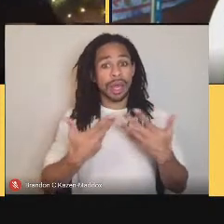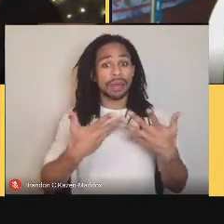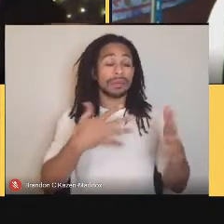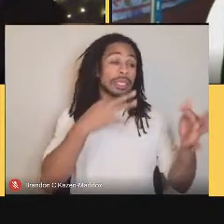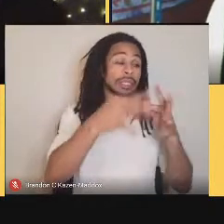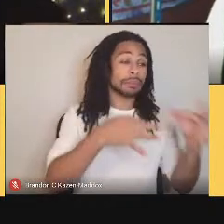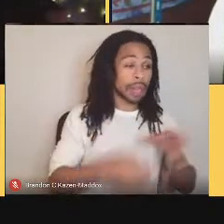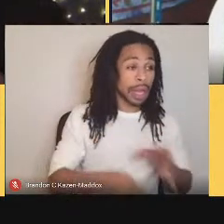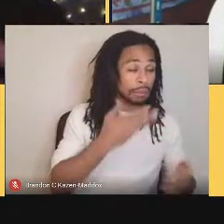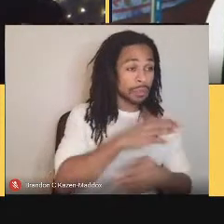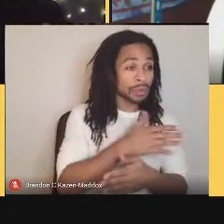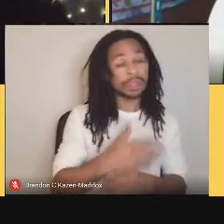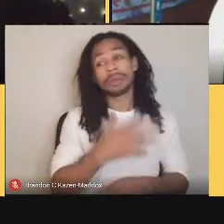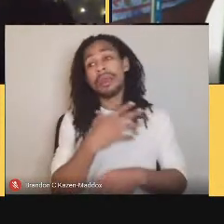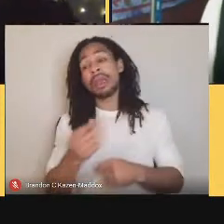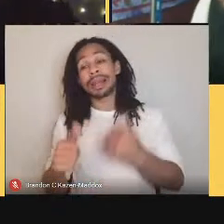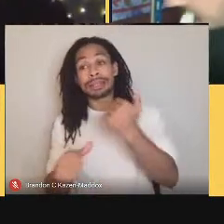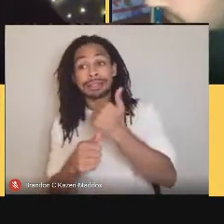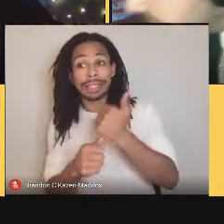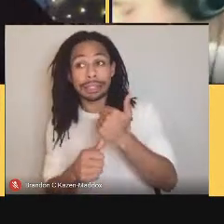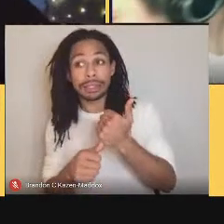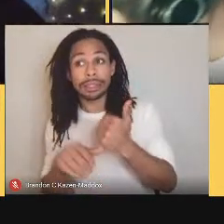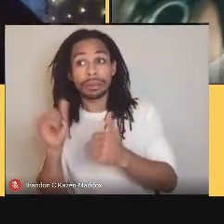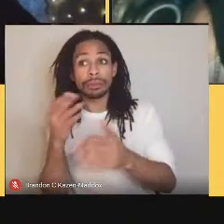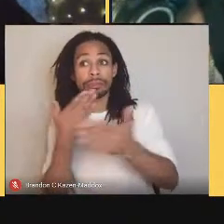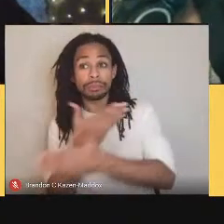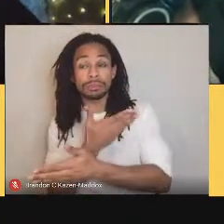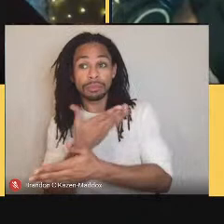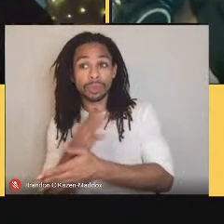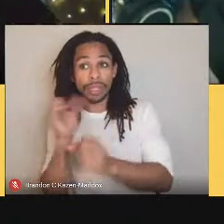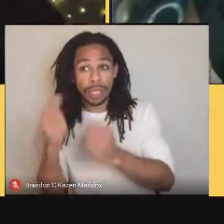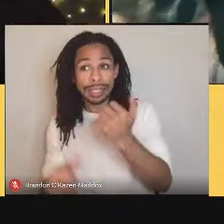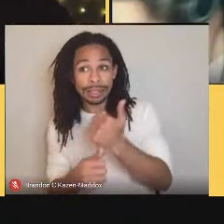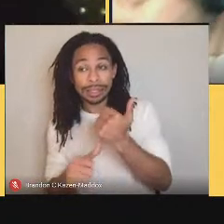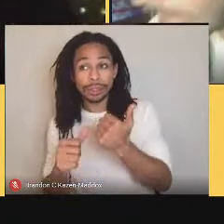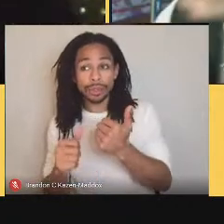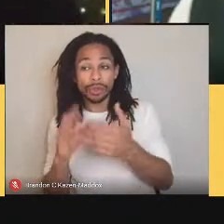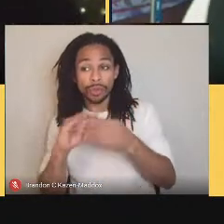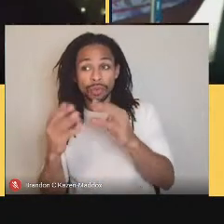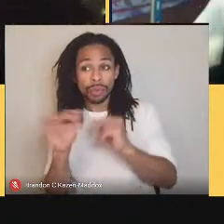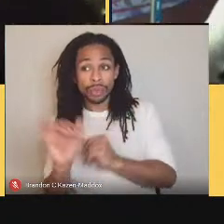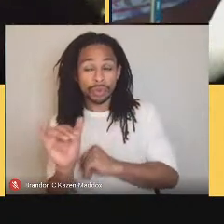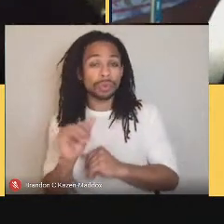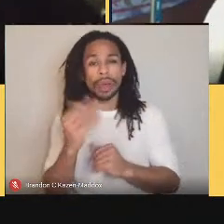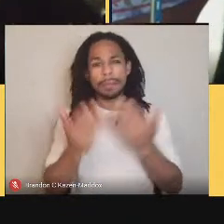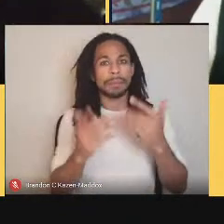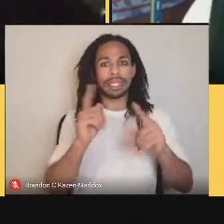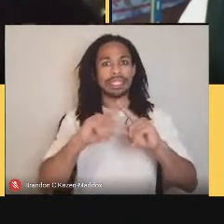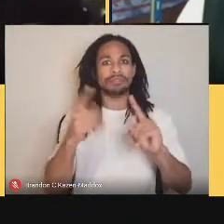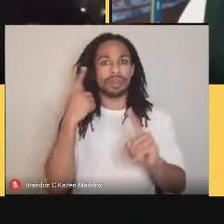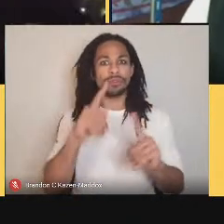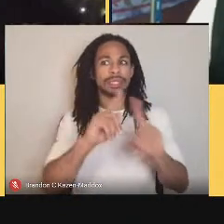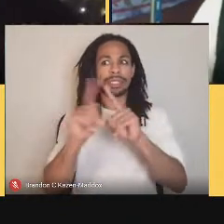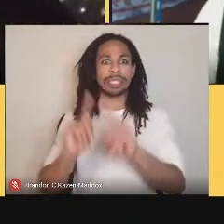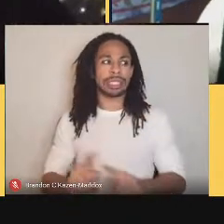explanatory and assistive, right? Doing those combinations of things, because it might be different for different parts of your story.